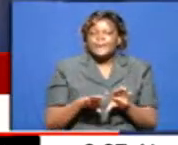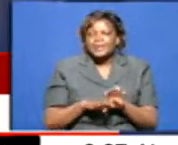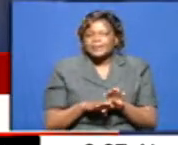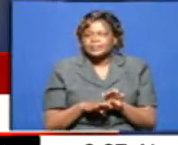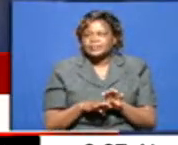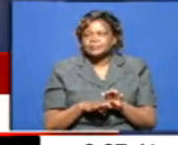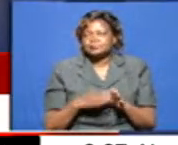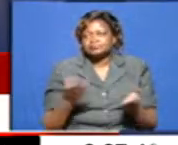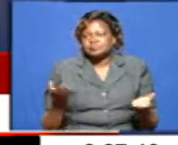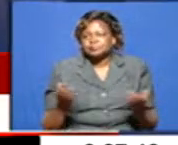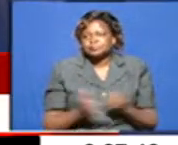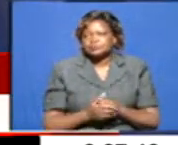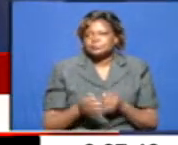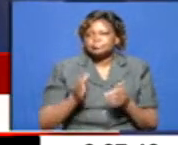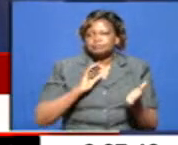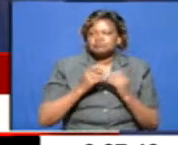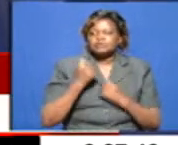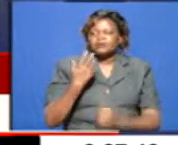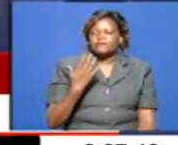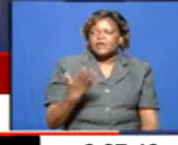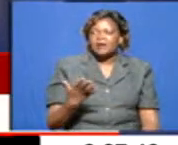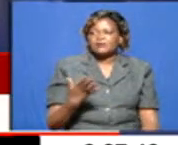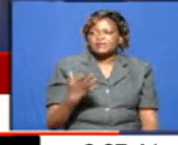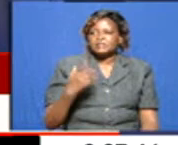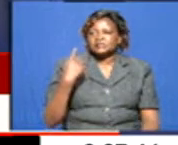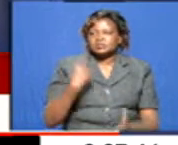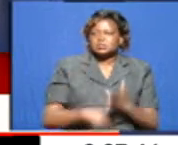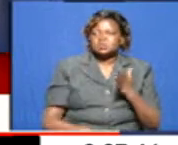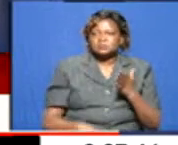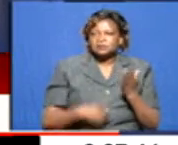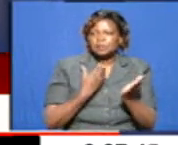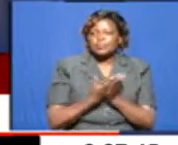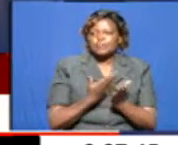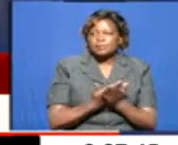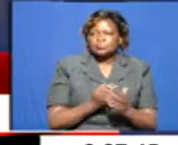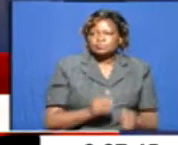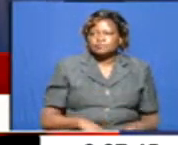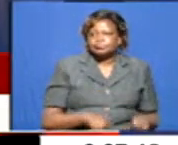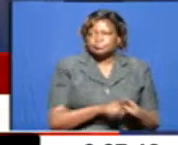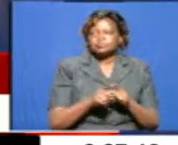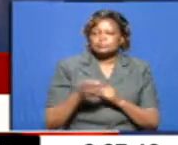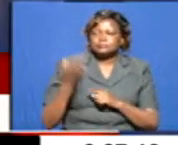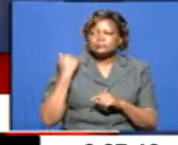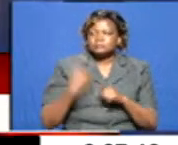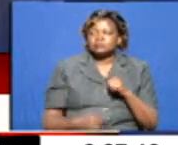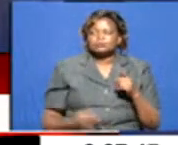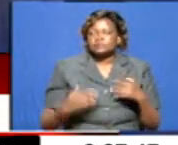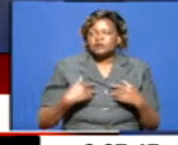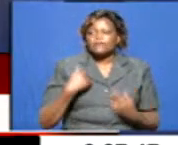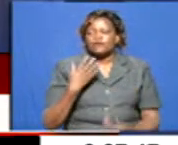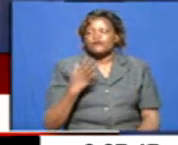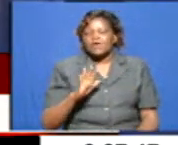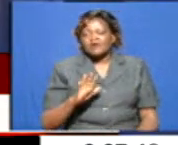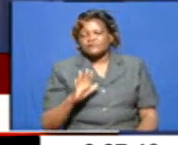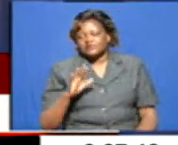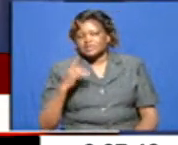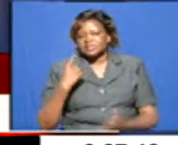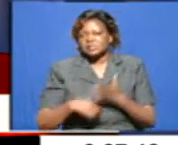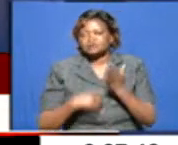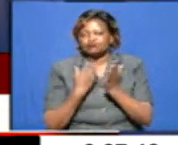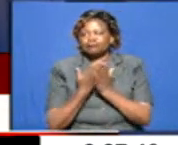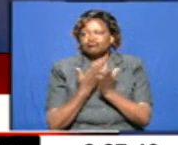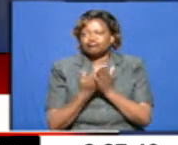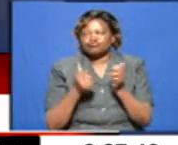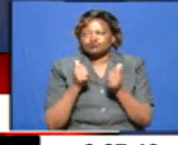have around 4 or 5 tax proposals. And even last year we had around 4 or 5 tax proposals, which